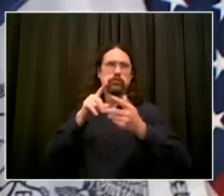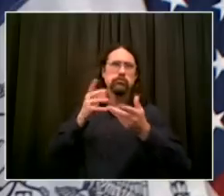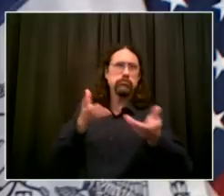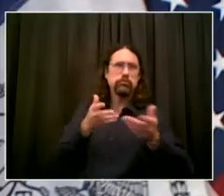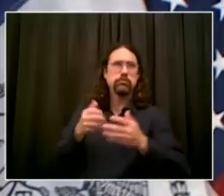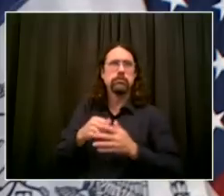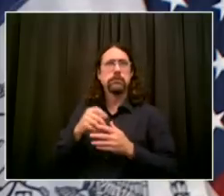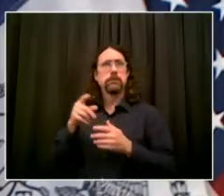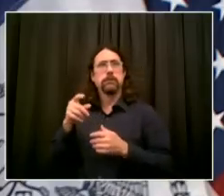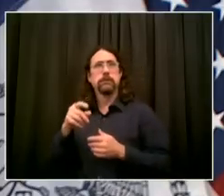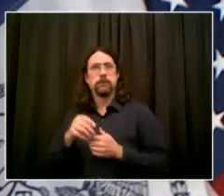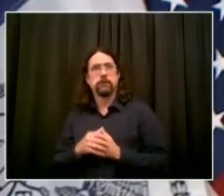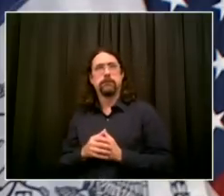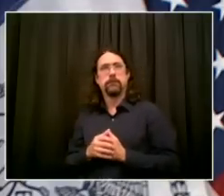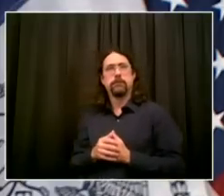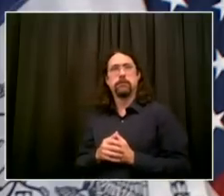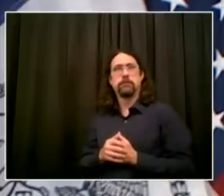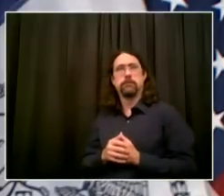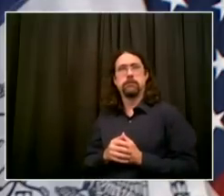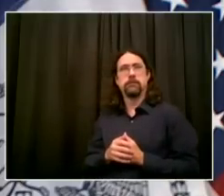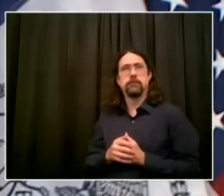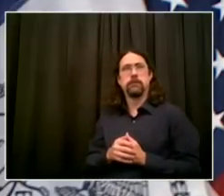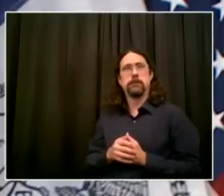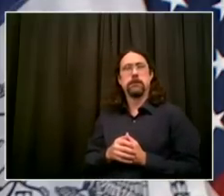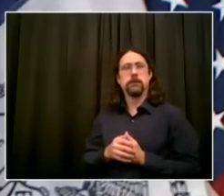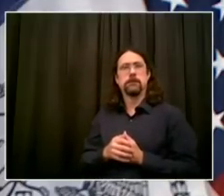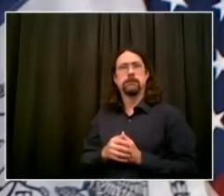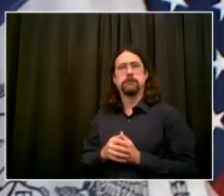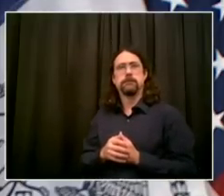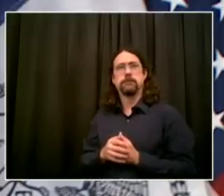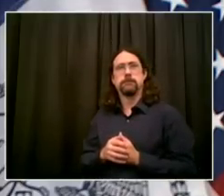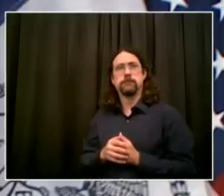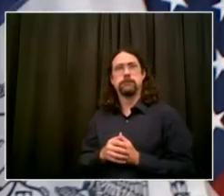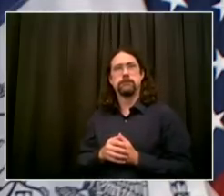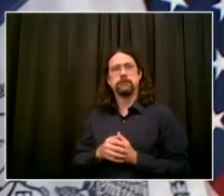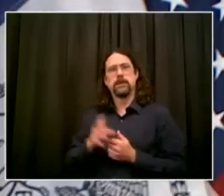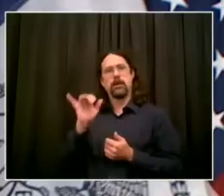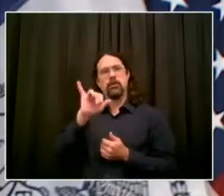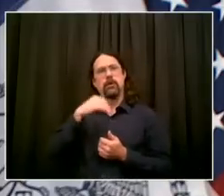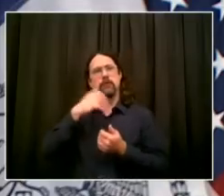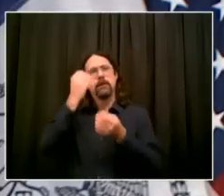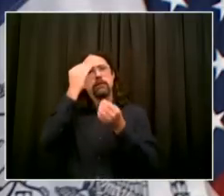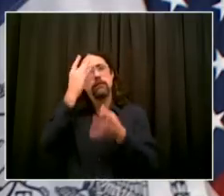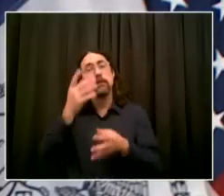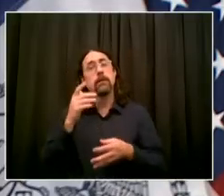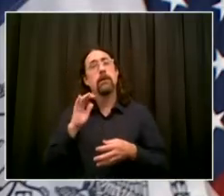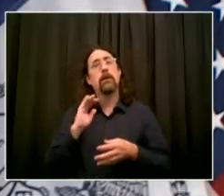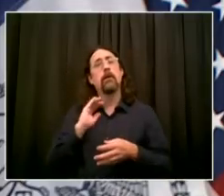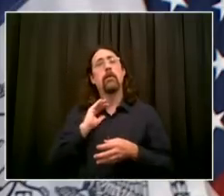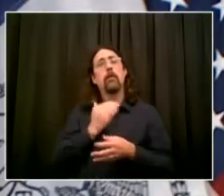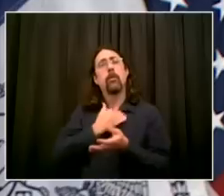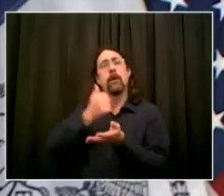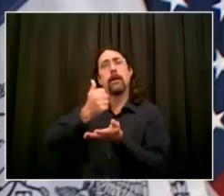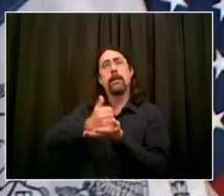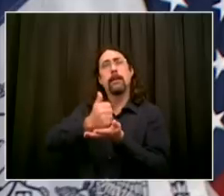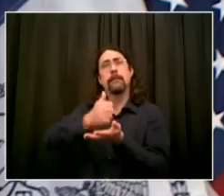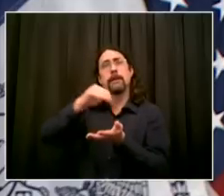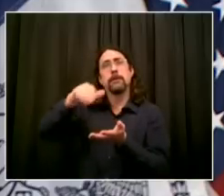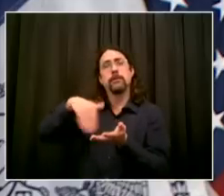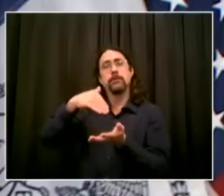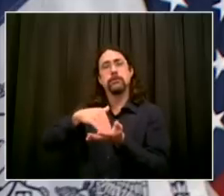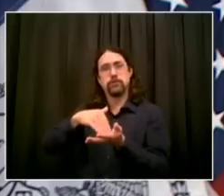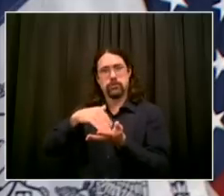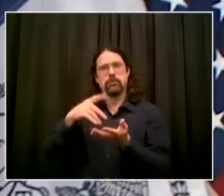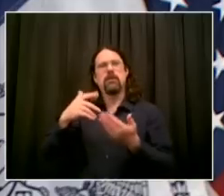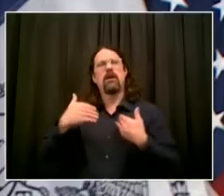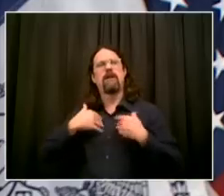them clarity about this approach, we've put together a new video featuring our very own health commissioner. And I like to remind people he is not only our health commissioner, he